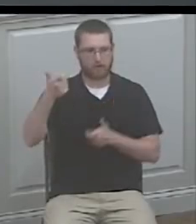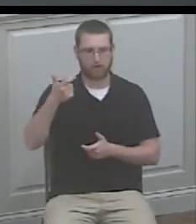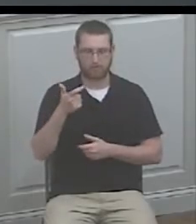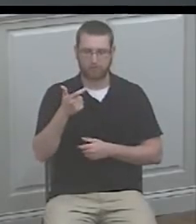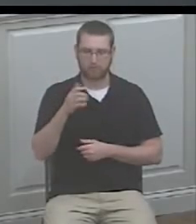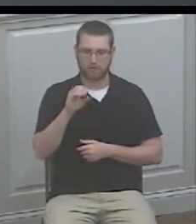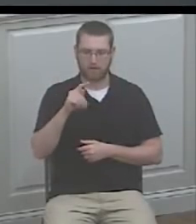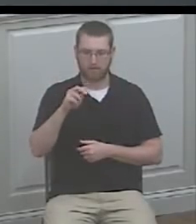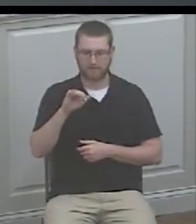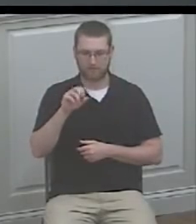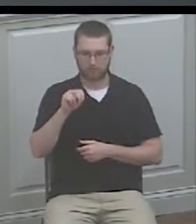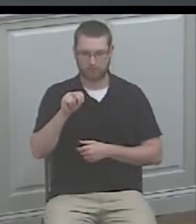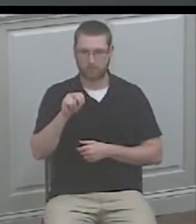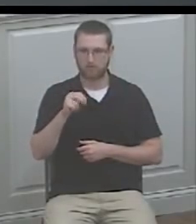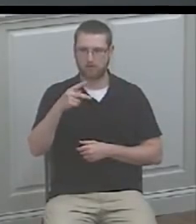a situation that we are getting